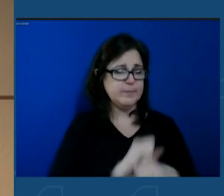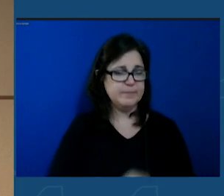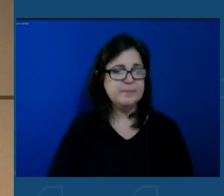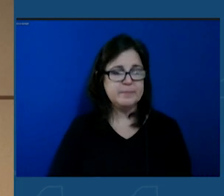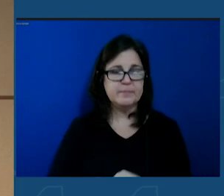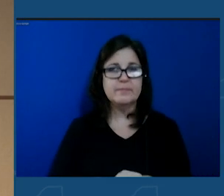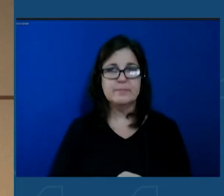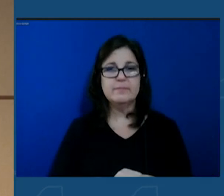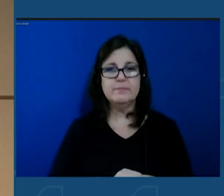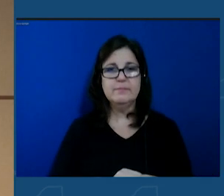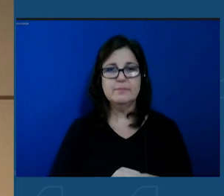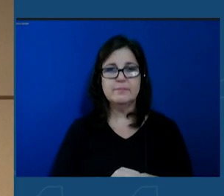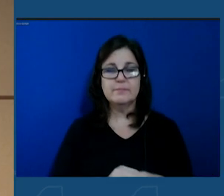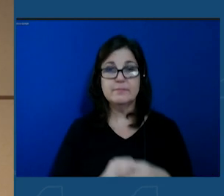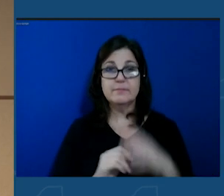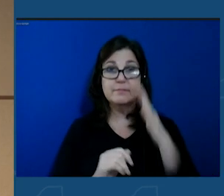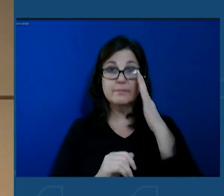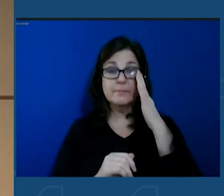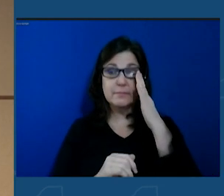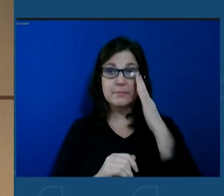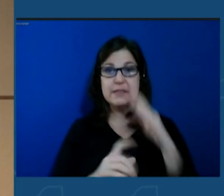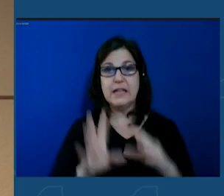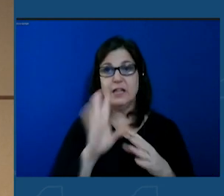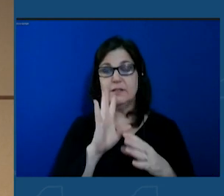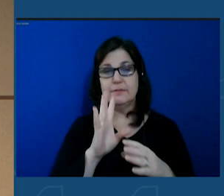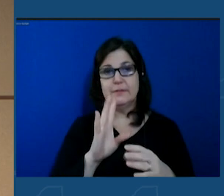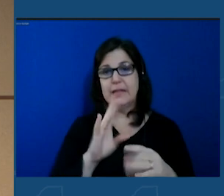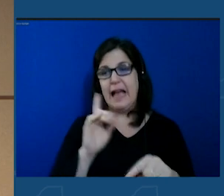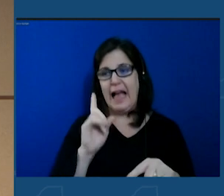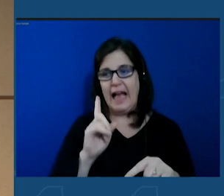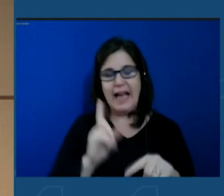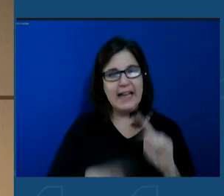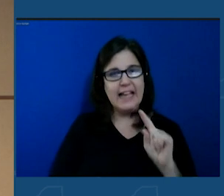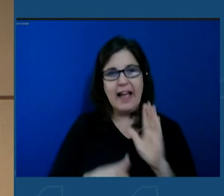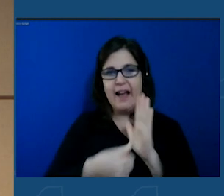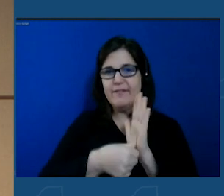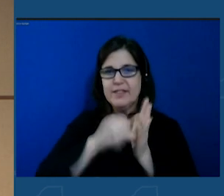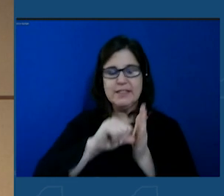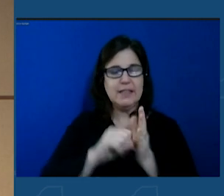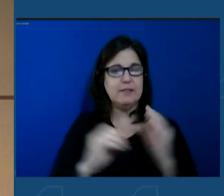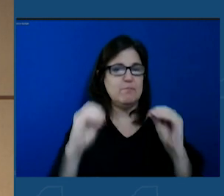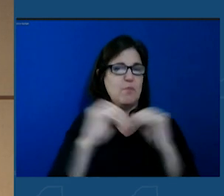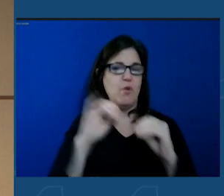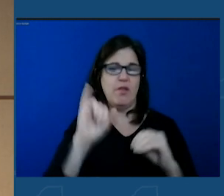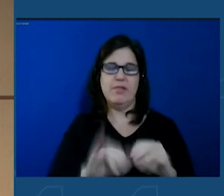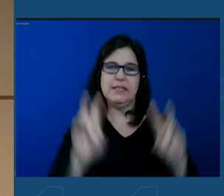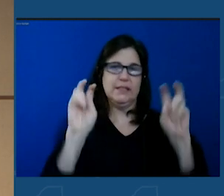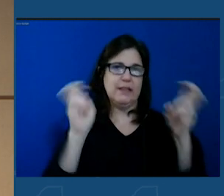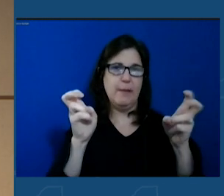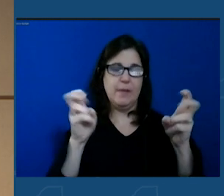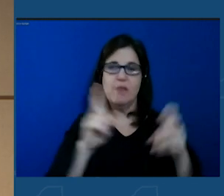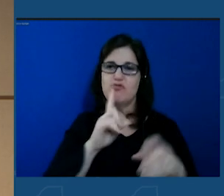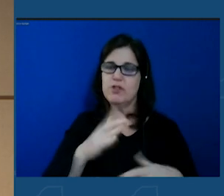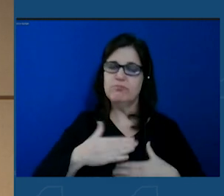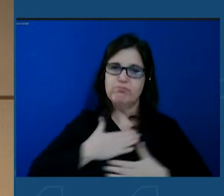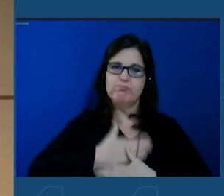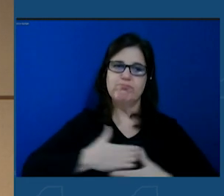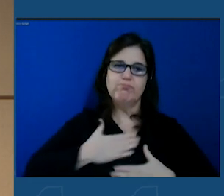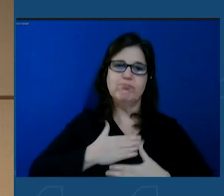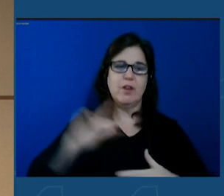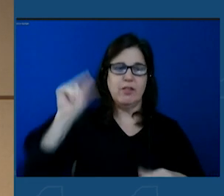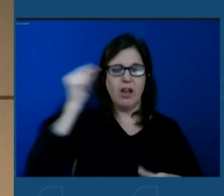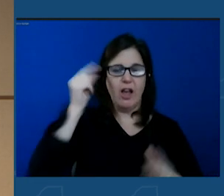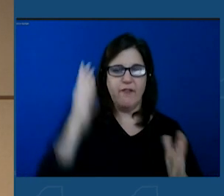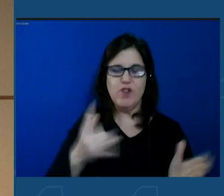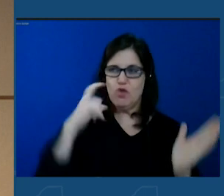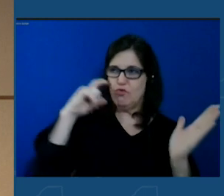I cannot overstate the importance of the topic we're here to discuss. I'm so grateful that our governor